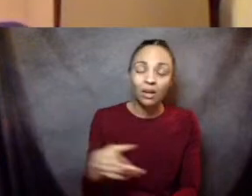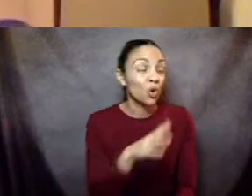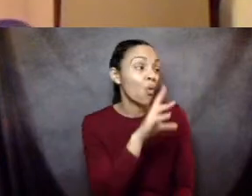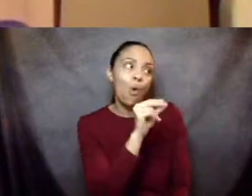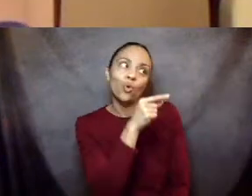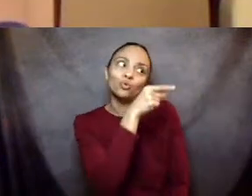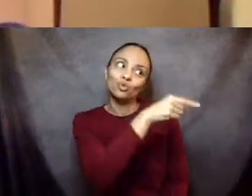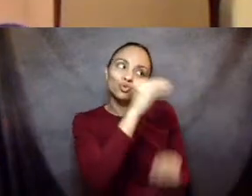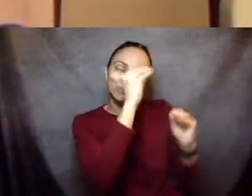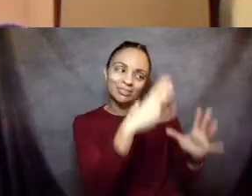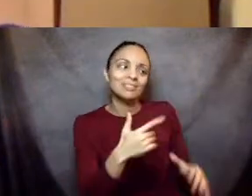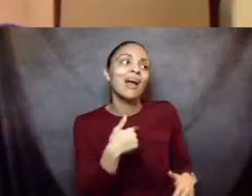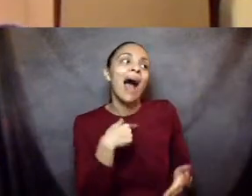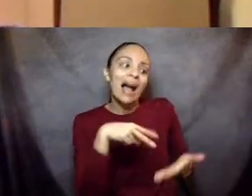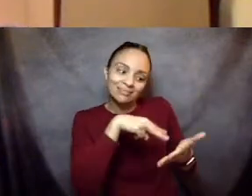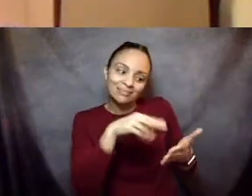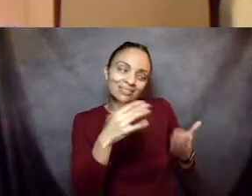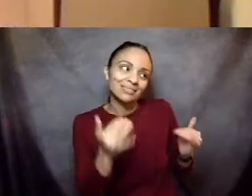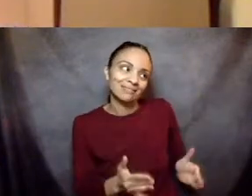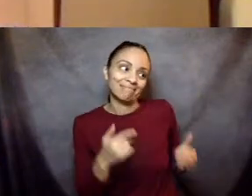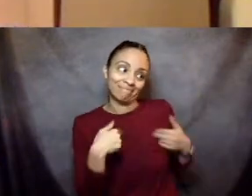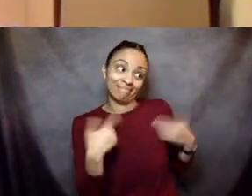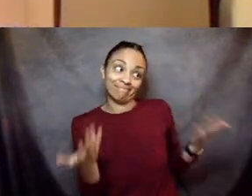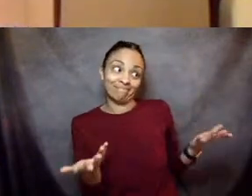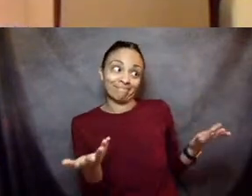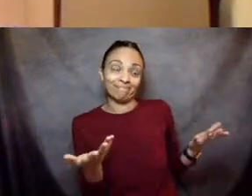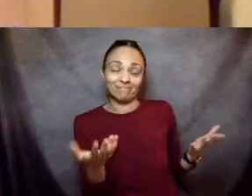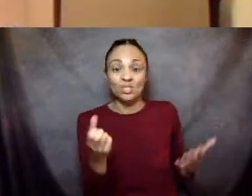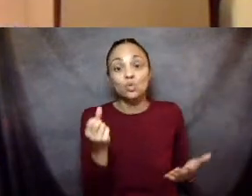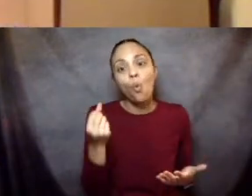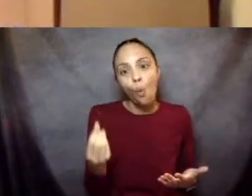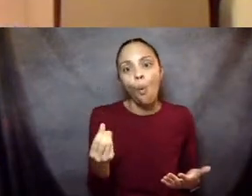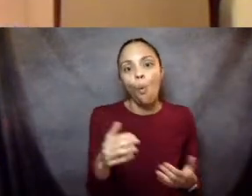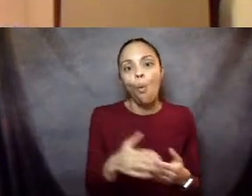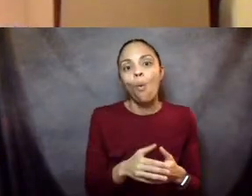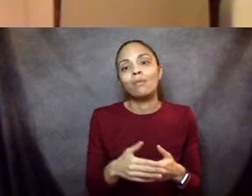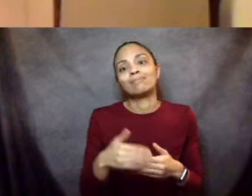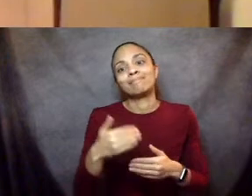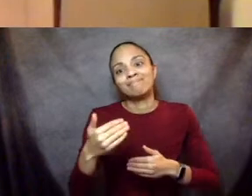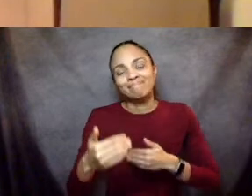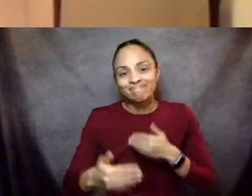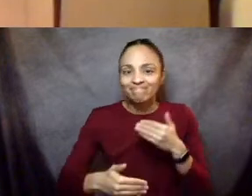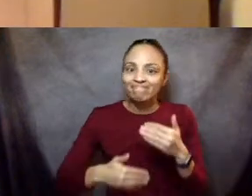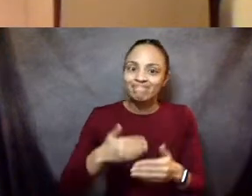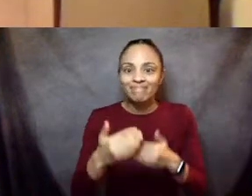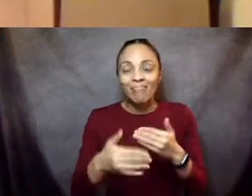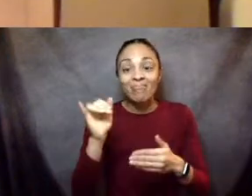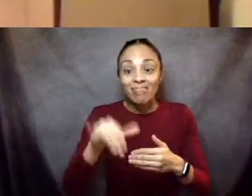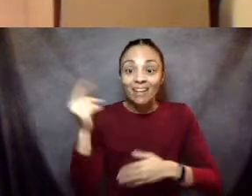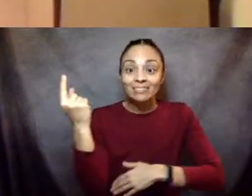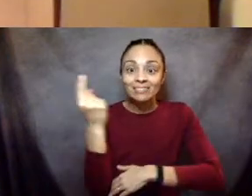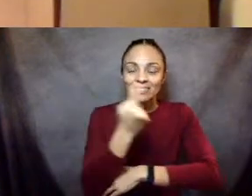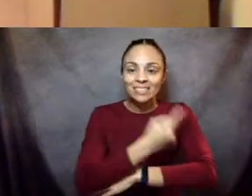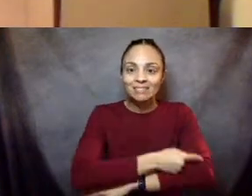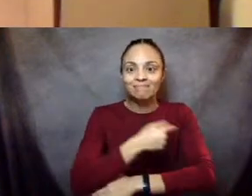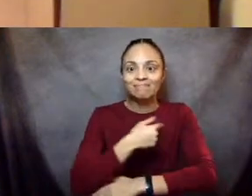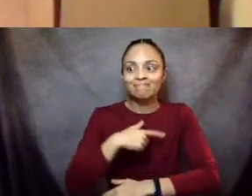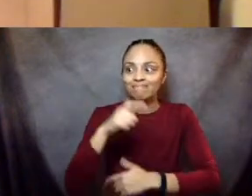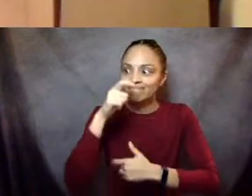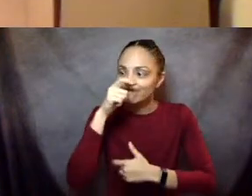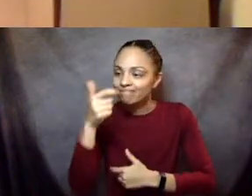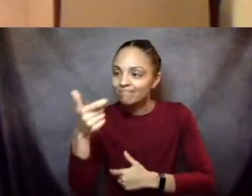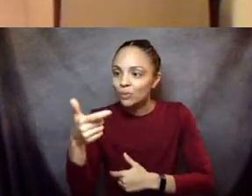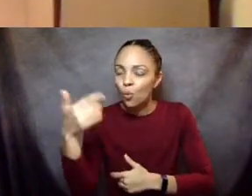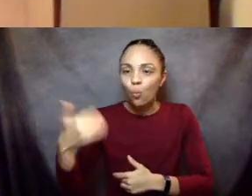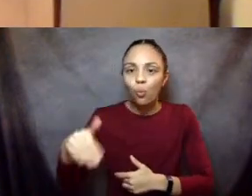a dancer. And so as we went on in that day, I thought I had